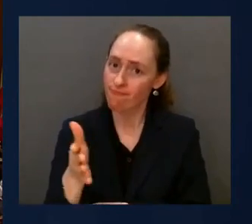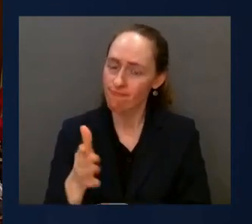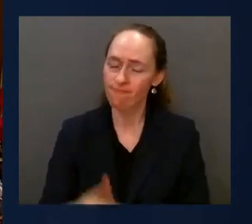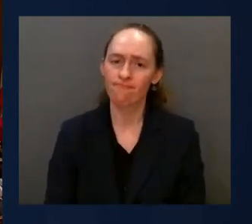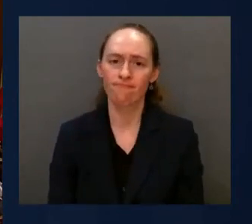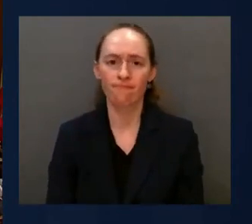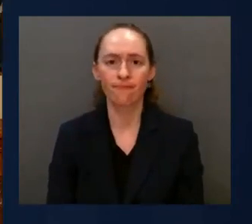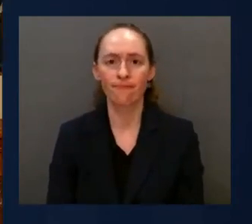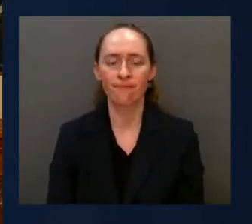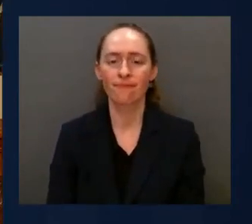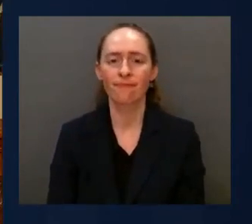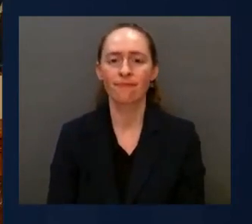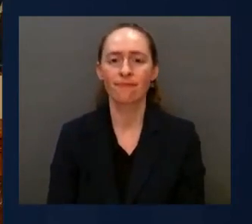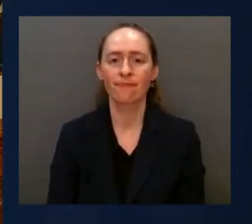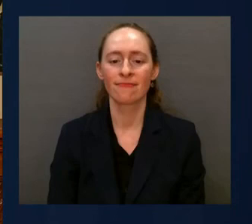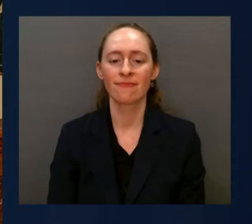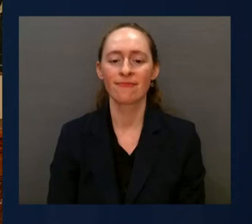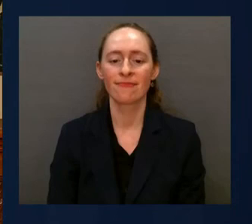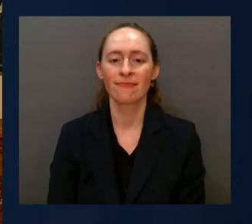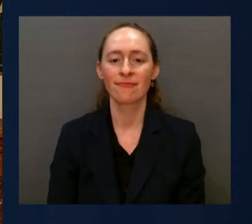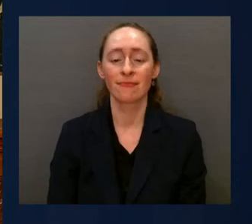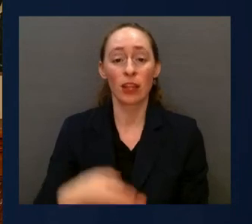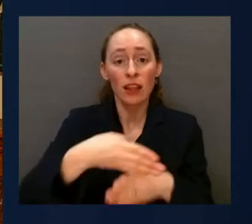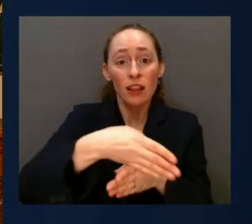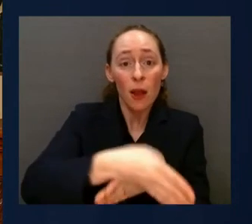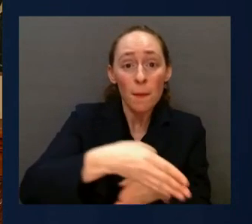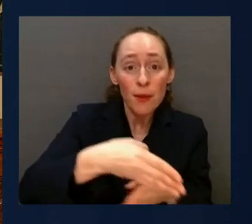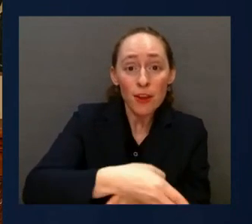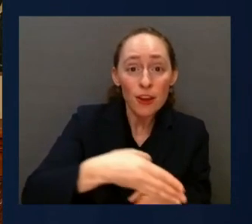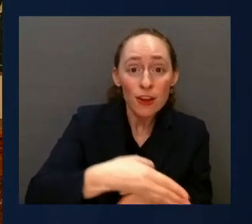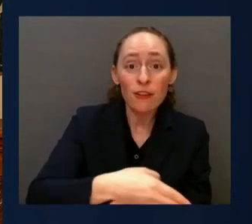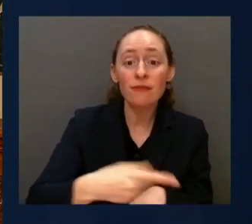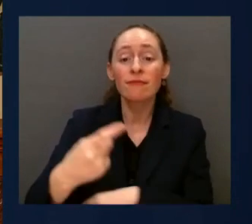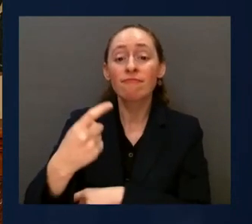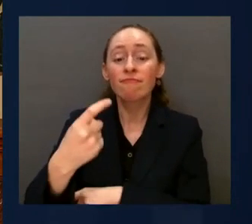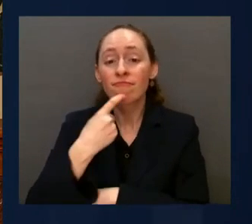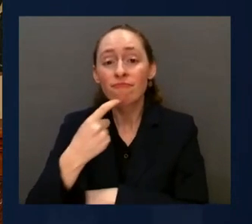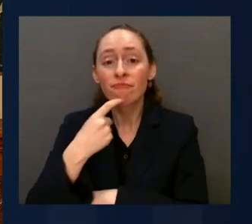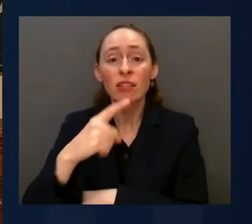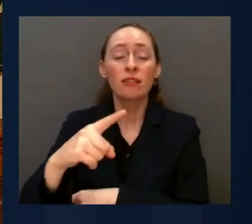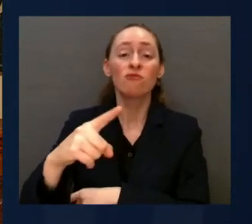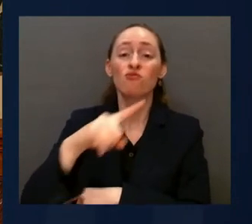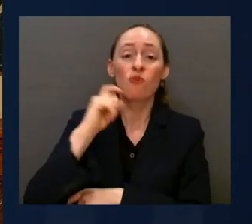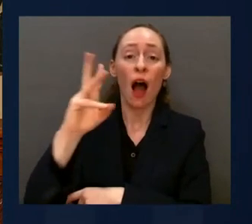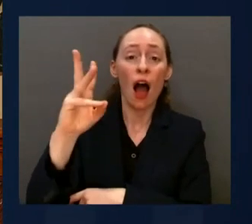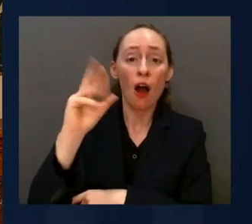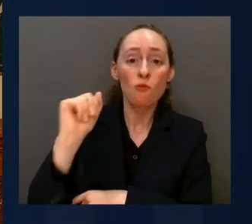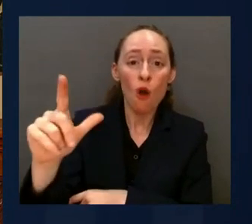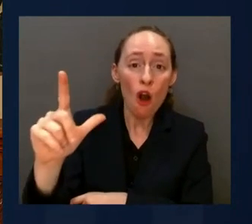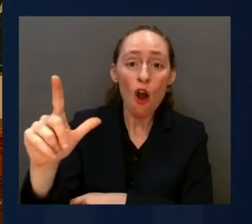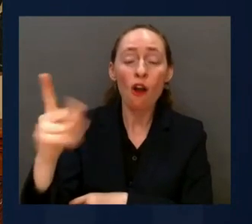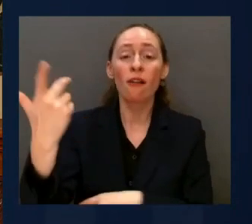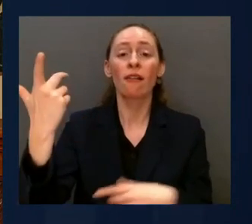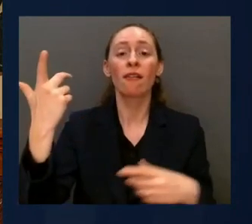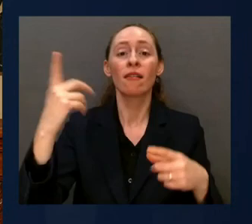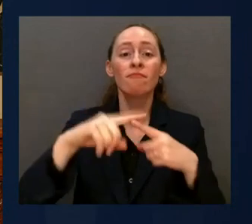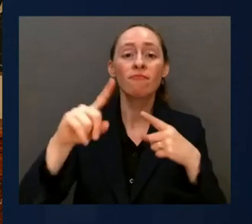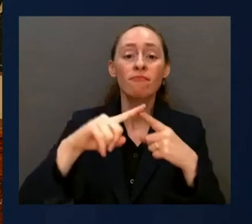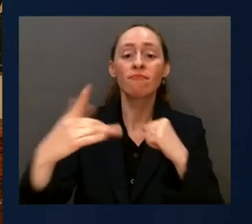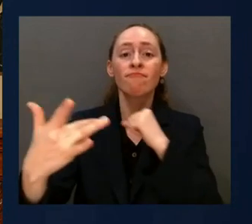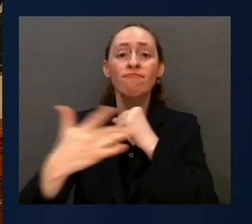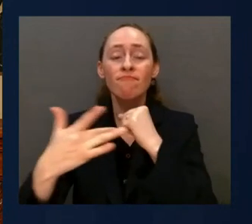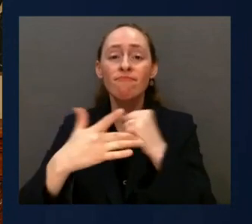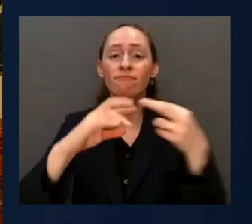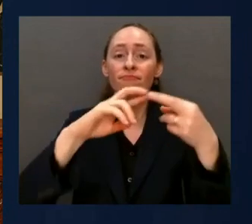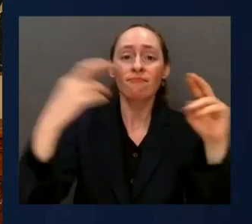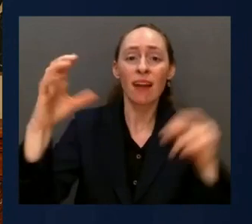Lumber, glass, drywall, fiber optic cable. And on my watch, American roads, bridges, and American highways are going to be